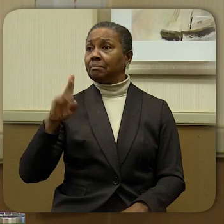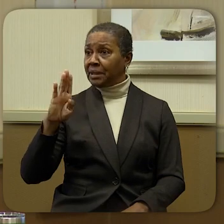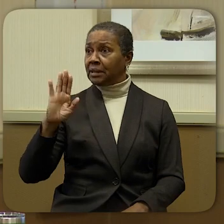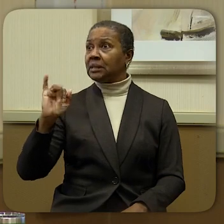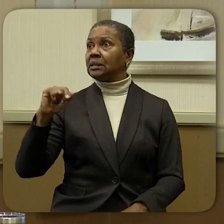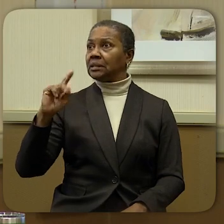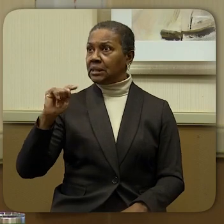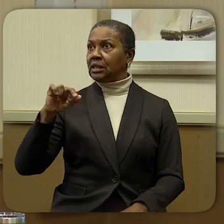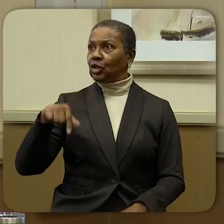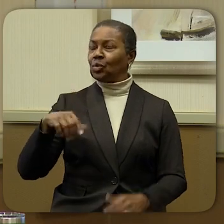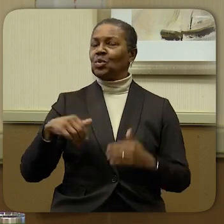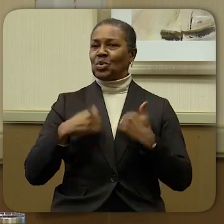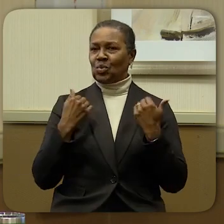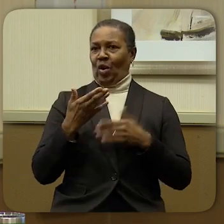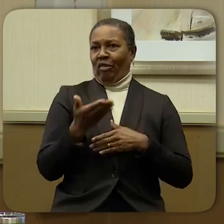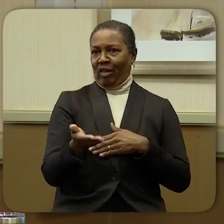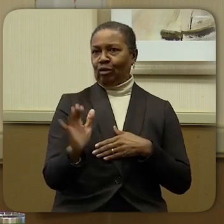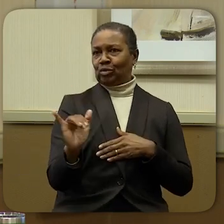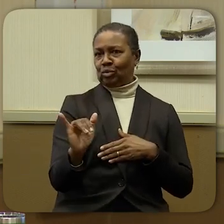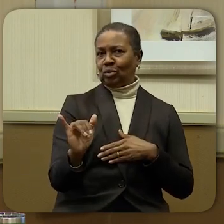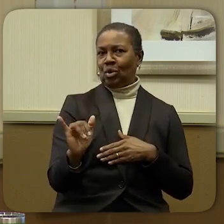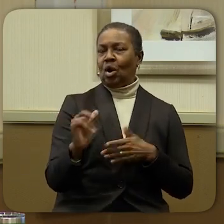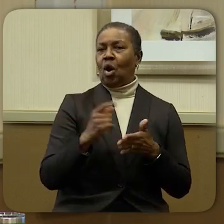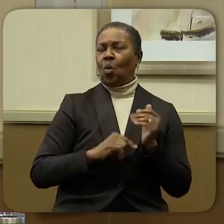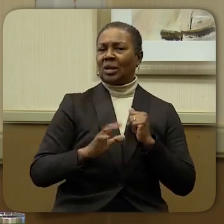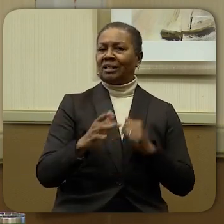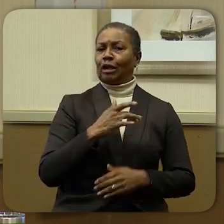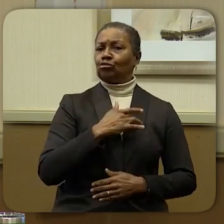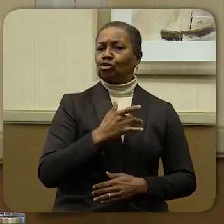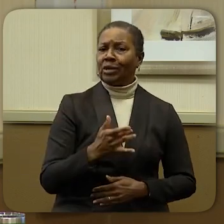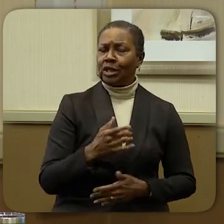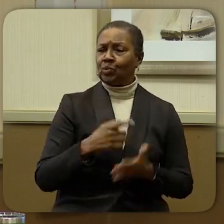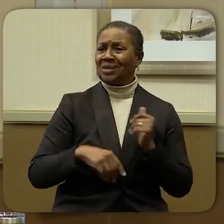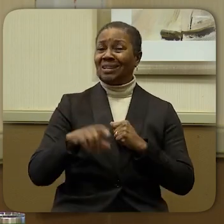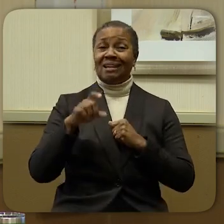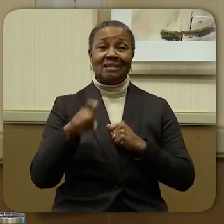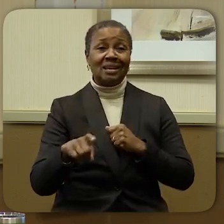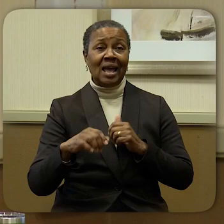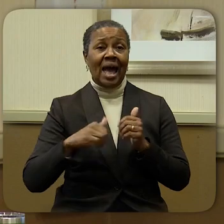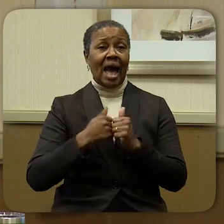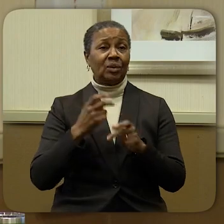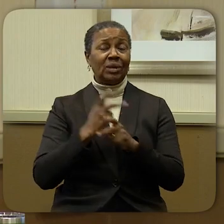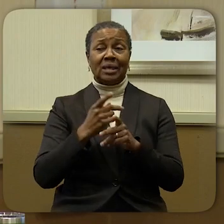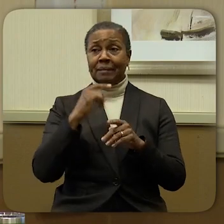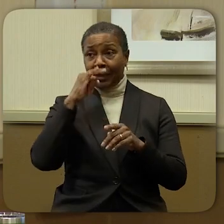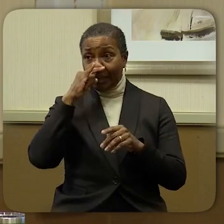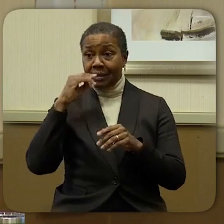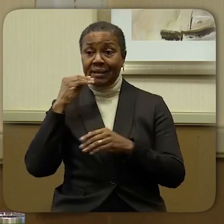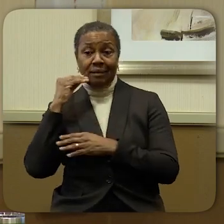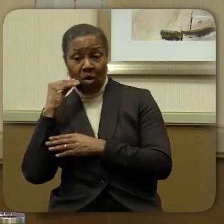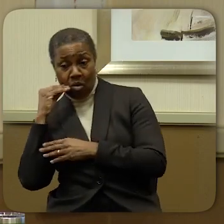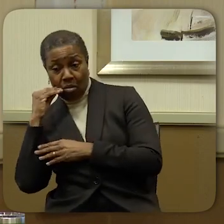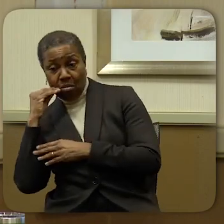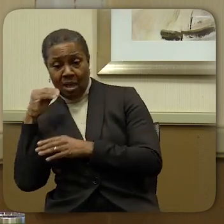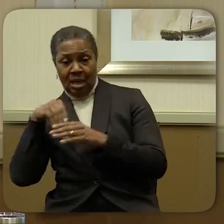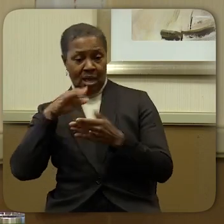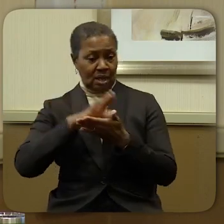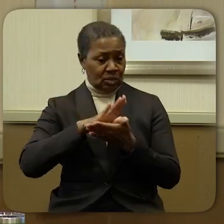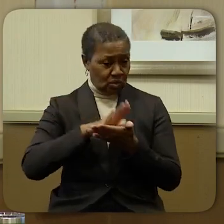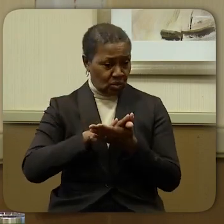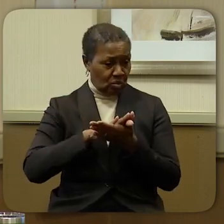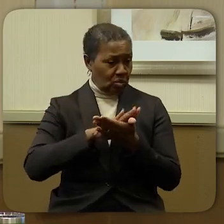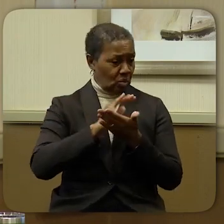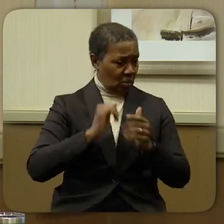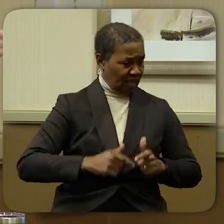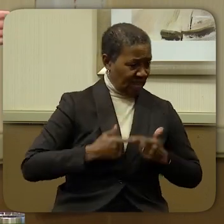So what's happening for them? What are their current trends? What are their needs? How do we keep kids at home, in school, in their